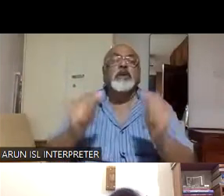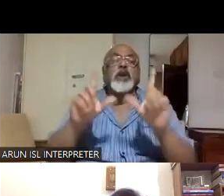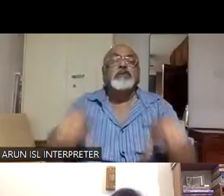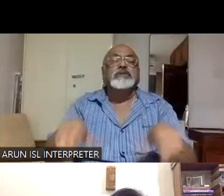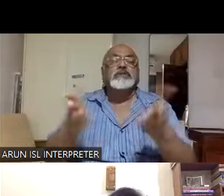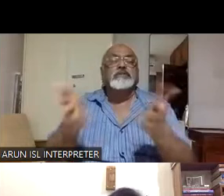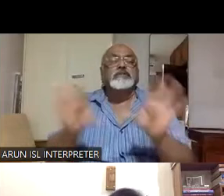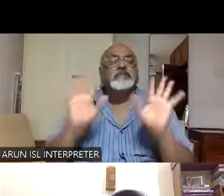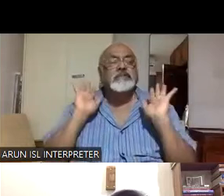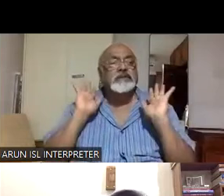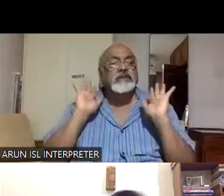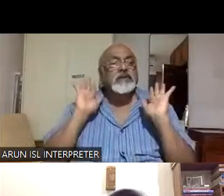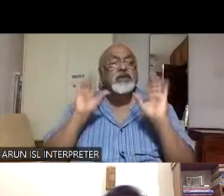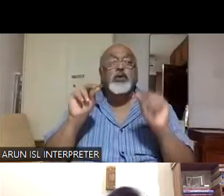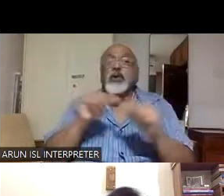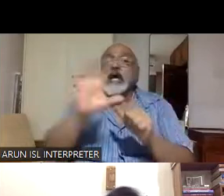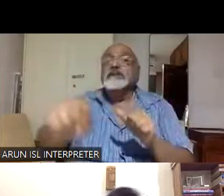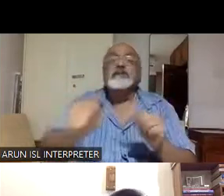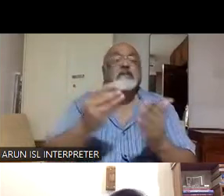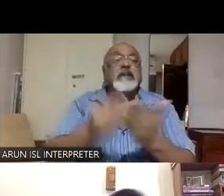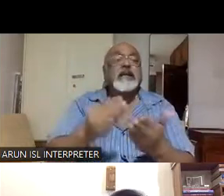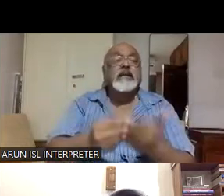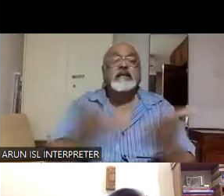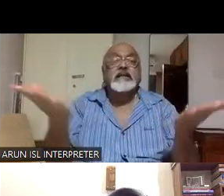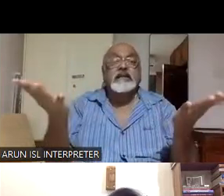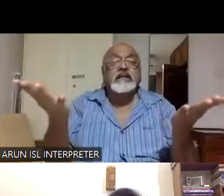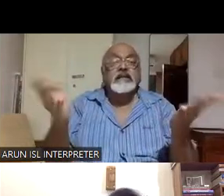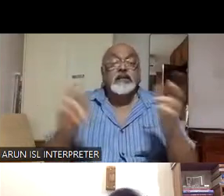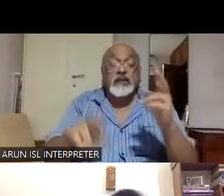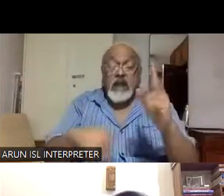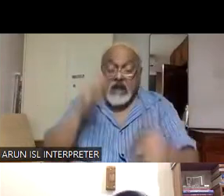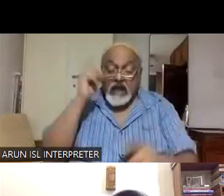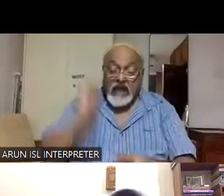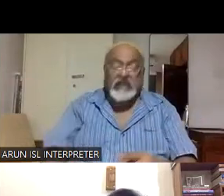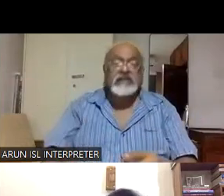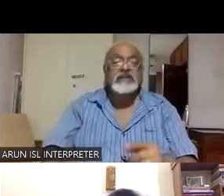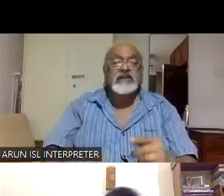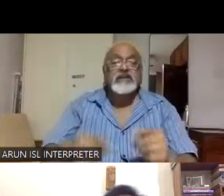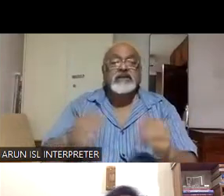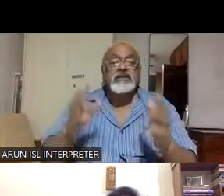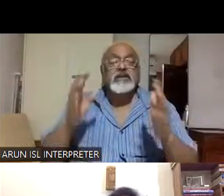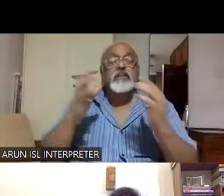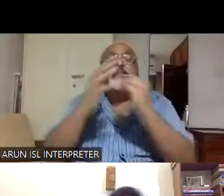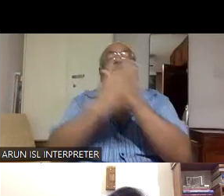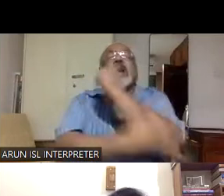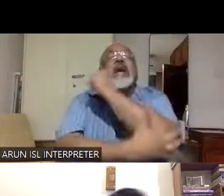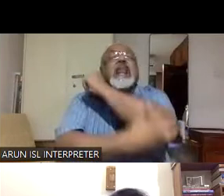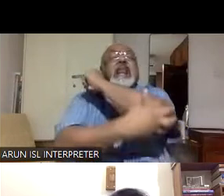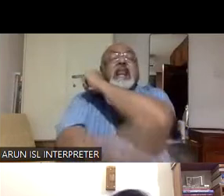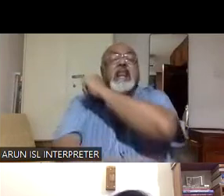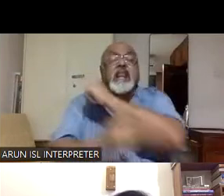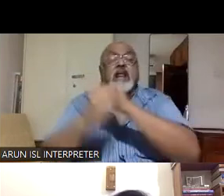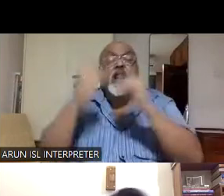Overnight had no access to money. Overnight became poorest of the poor. And among